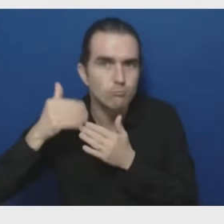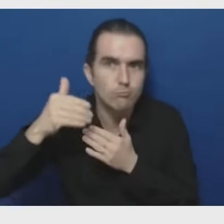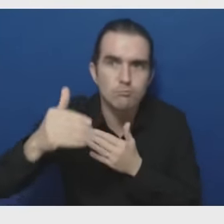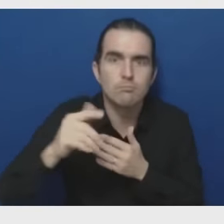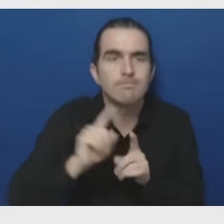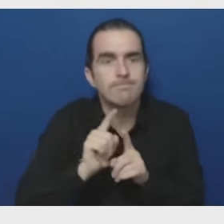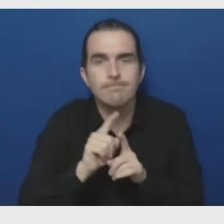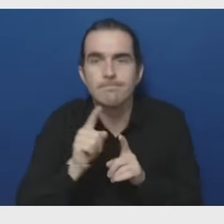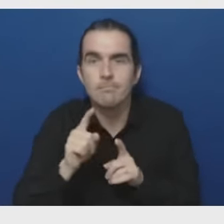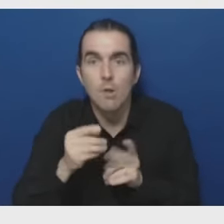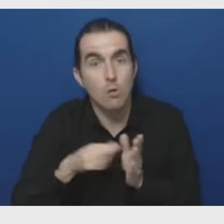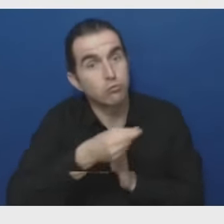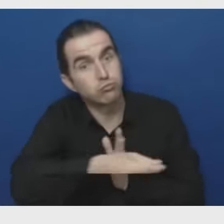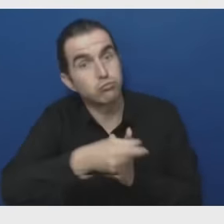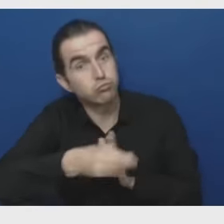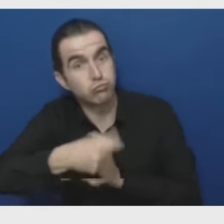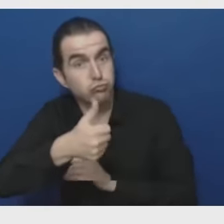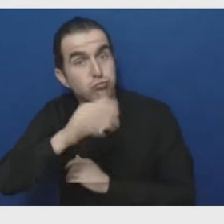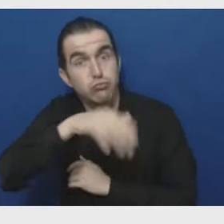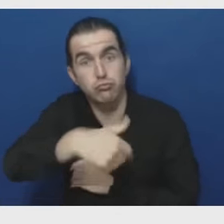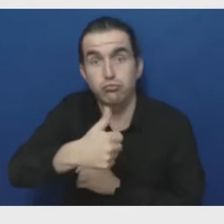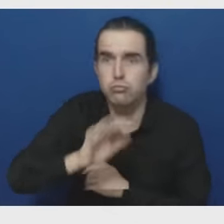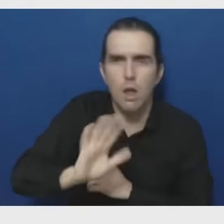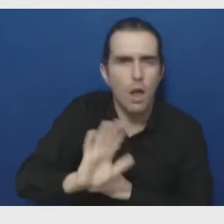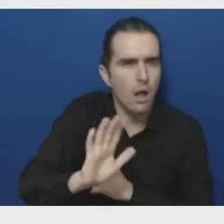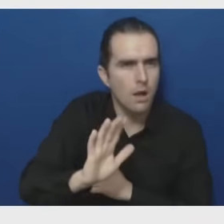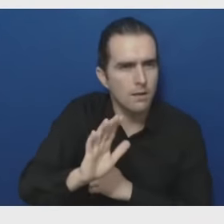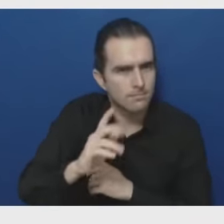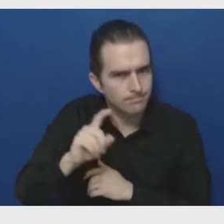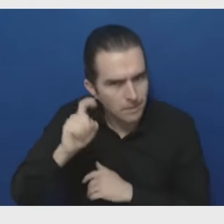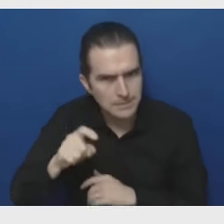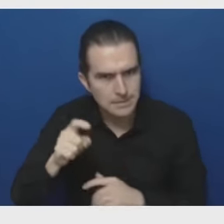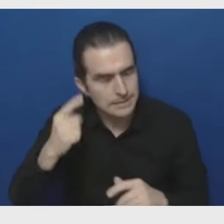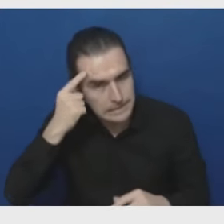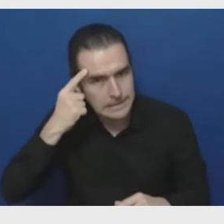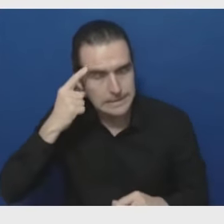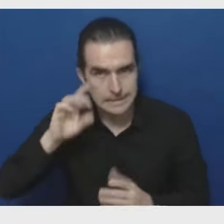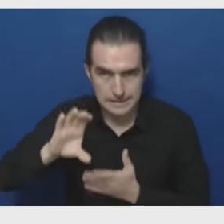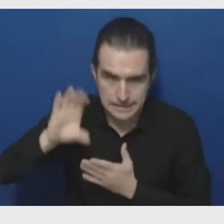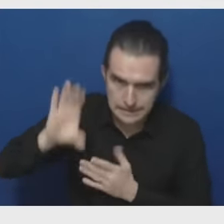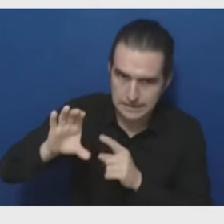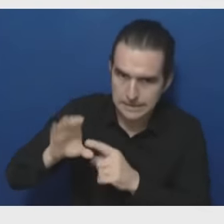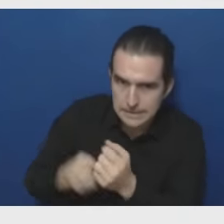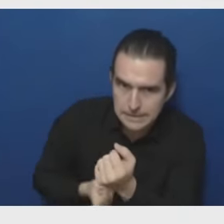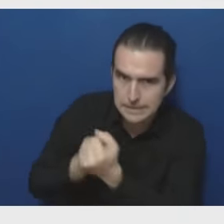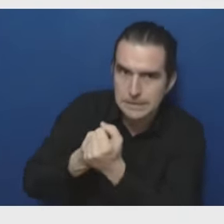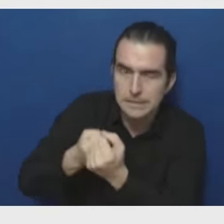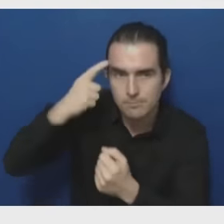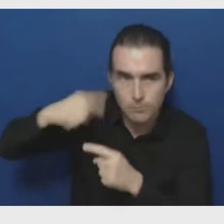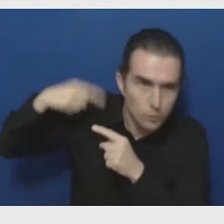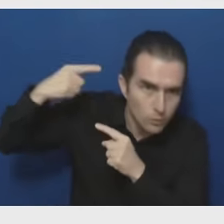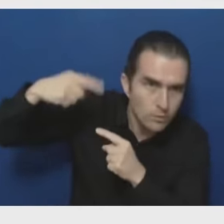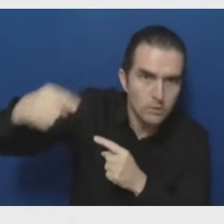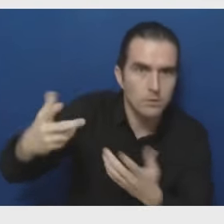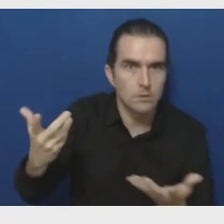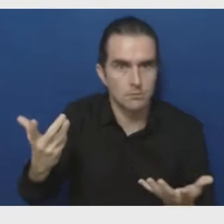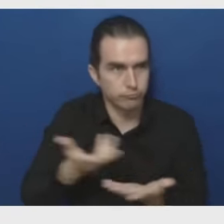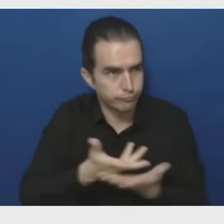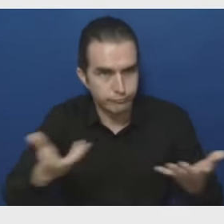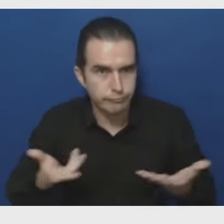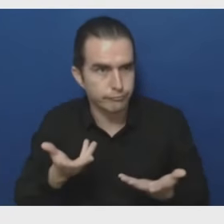so is also if you want to take loans, which is another investment, we ought to be able to negotiate the parameters for that so that it